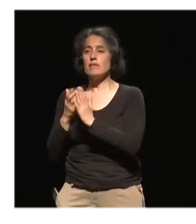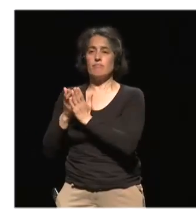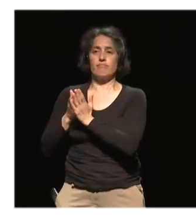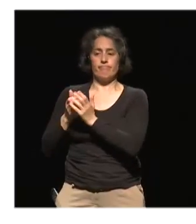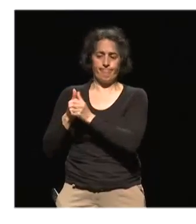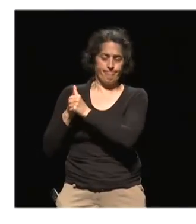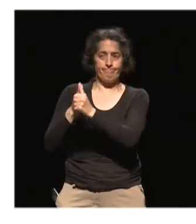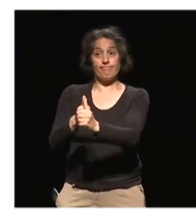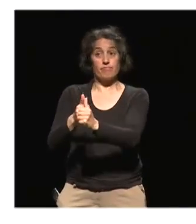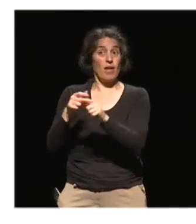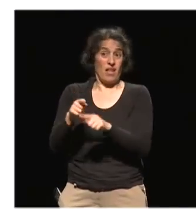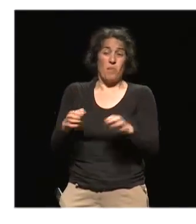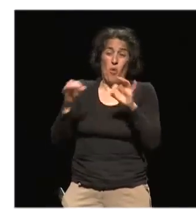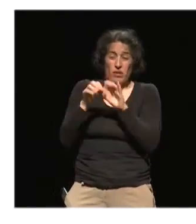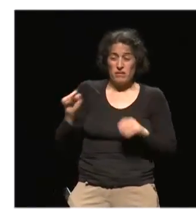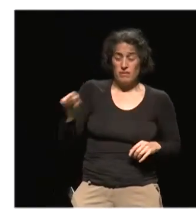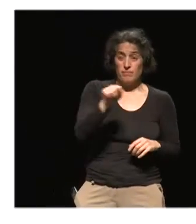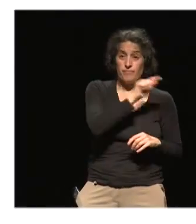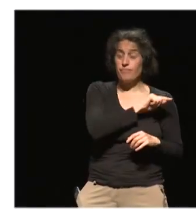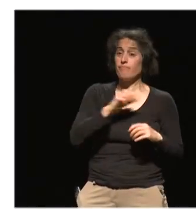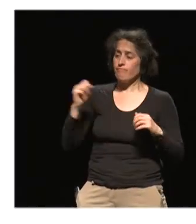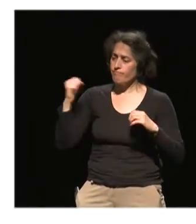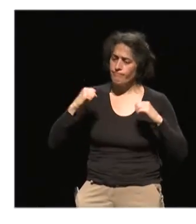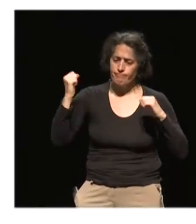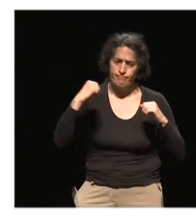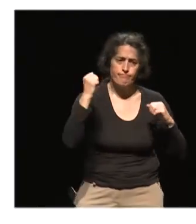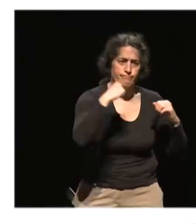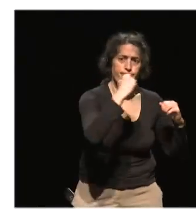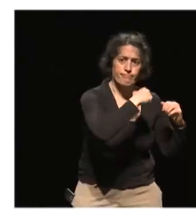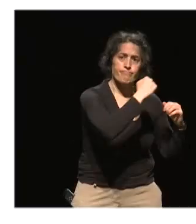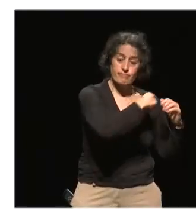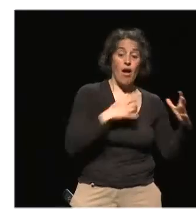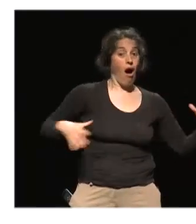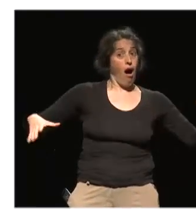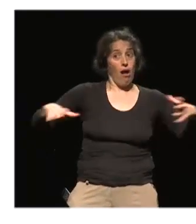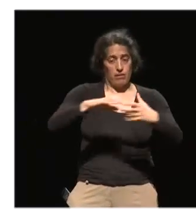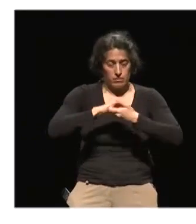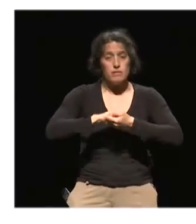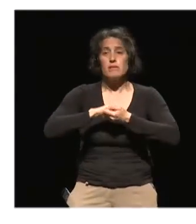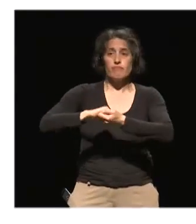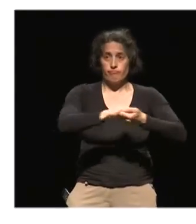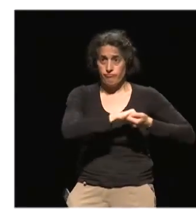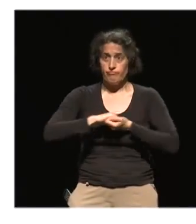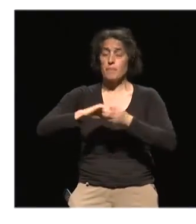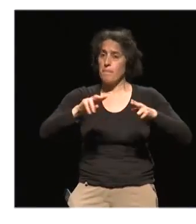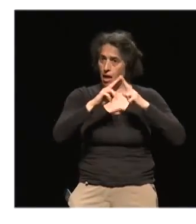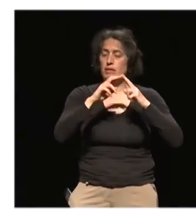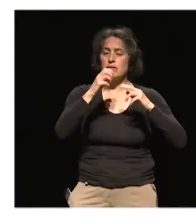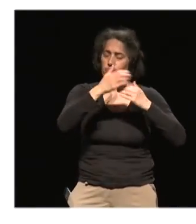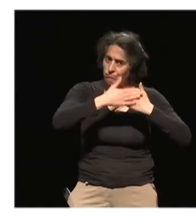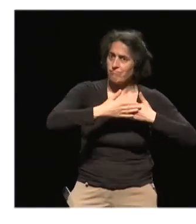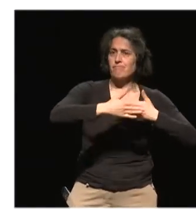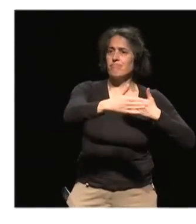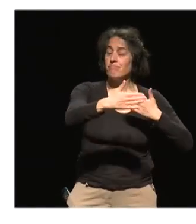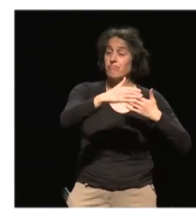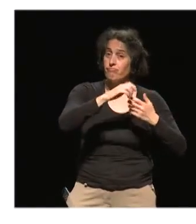is an ambitious agreement, of course. It's a kind of an alliance where